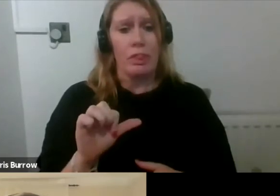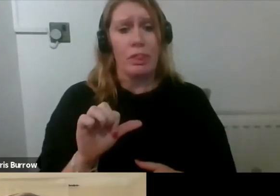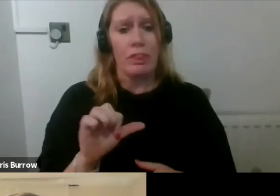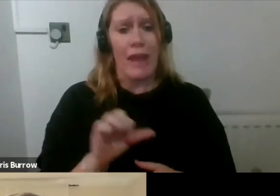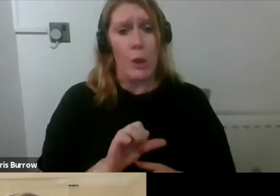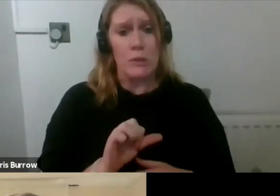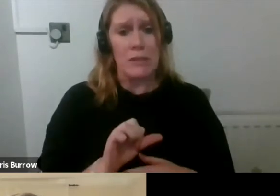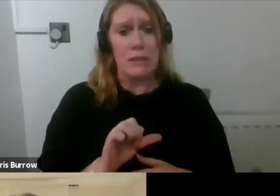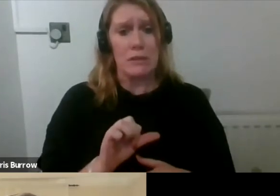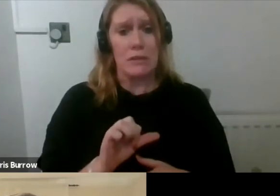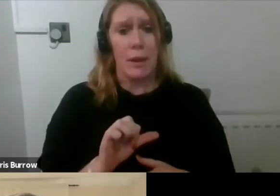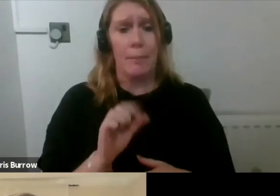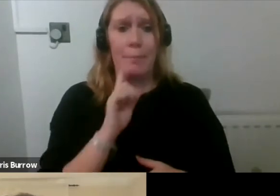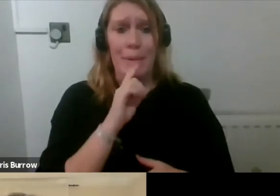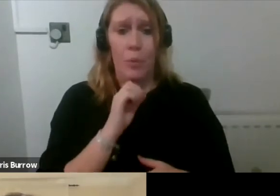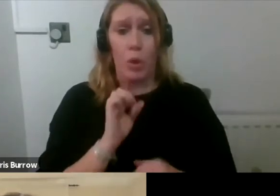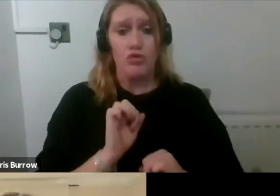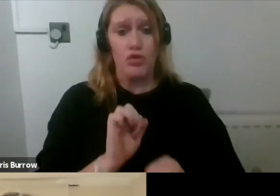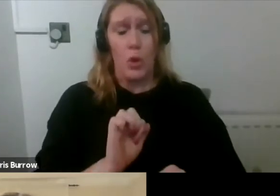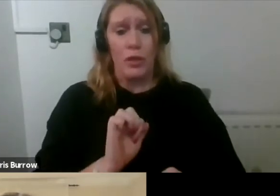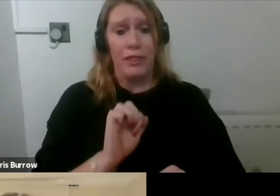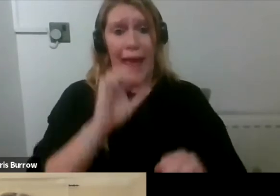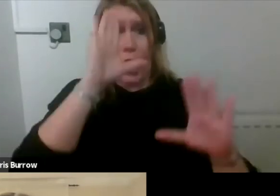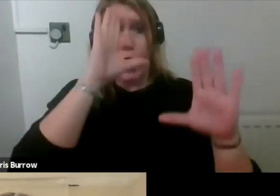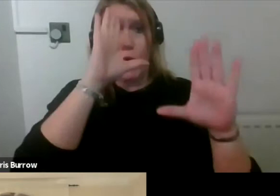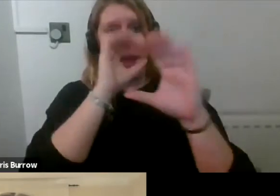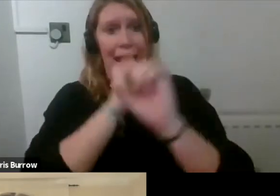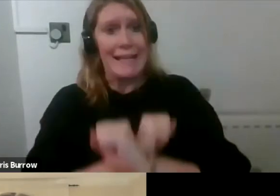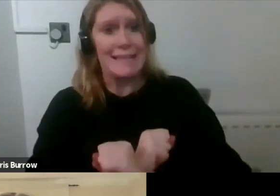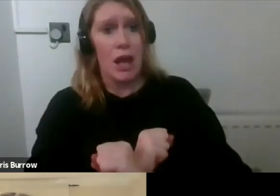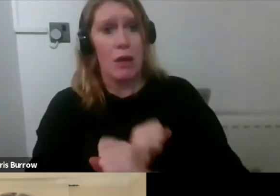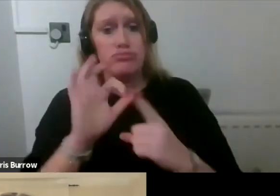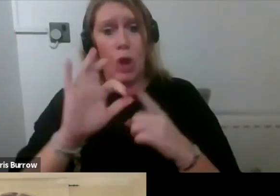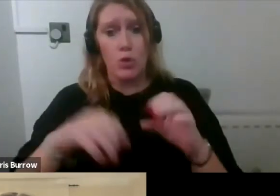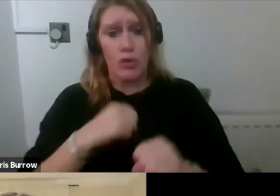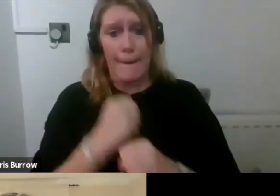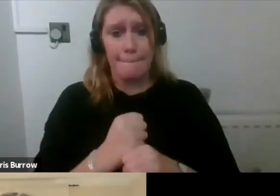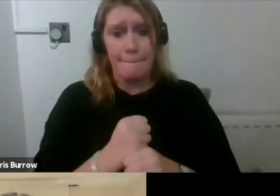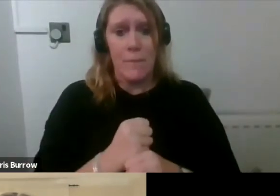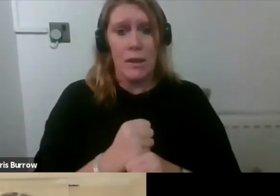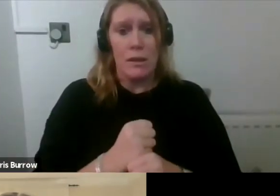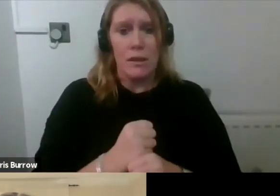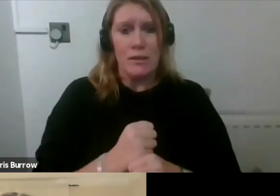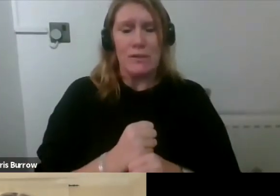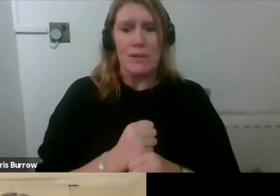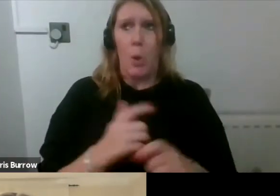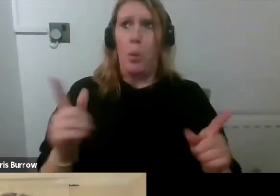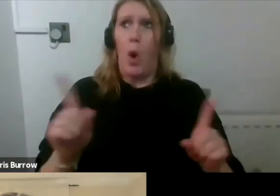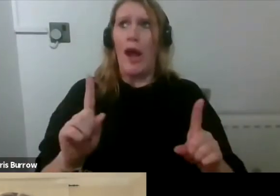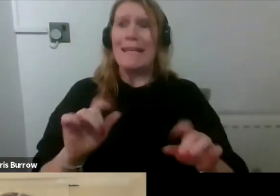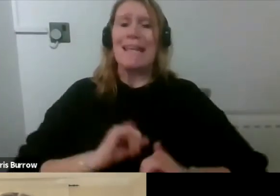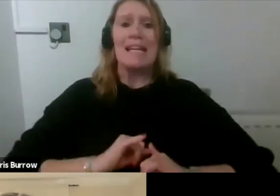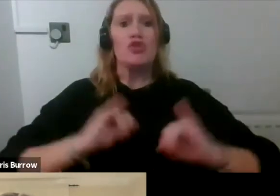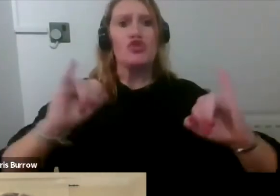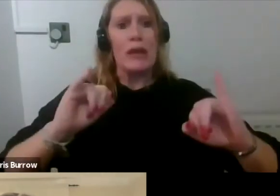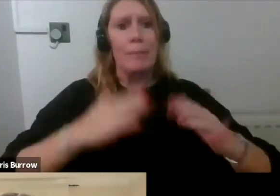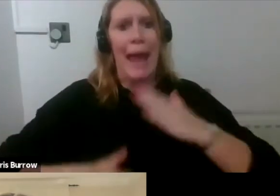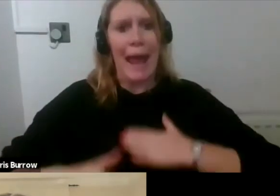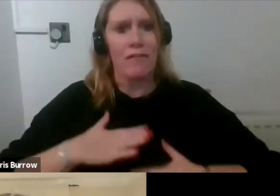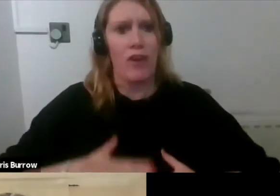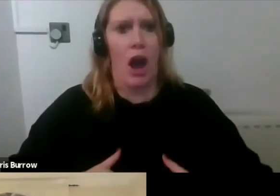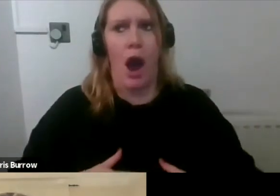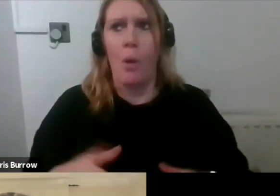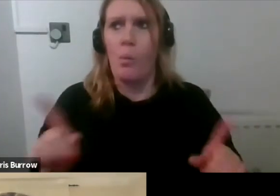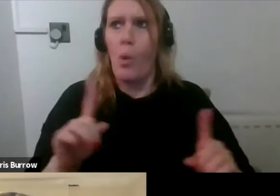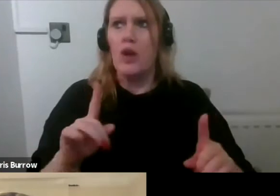what is the extreme of behavior? How far do you have to be provoked and pushed, and what is justified?